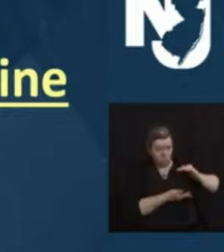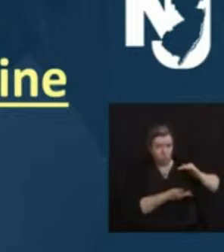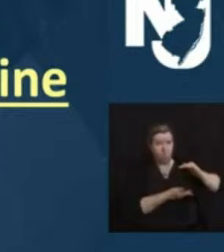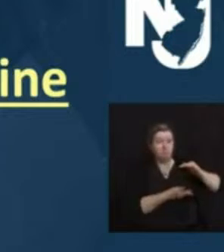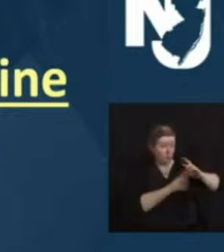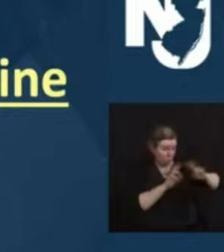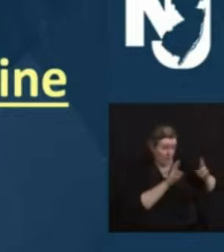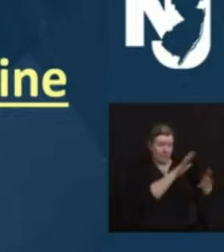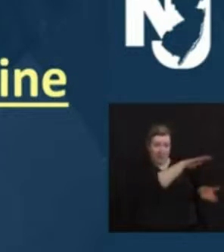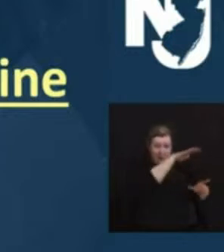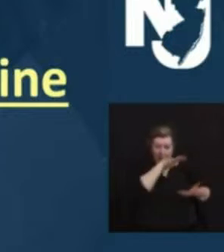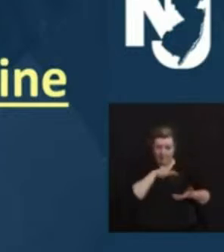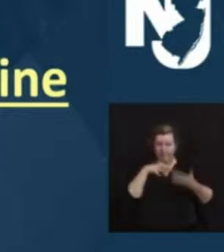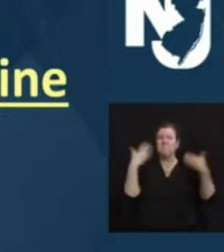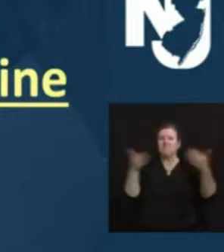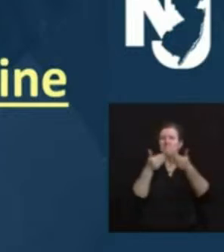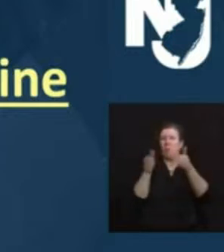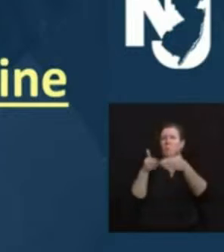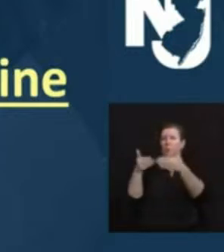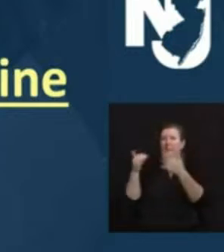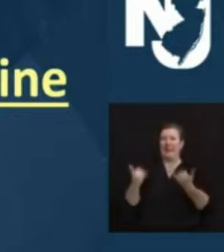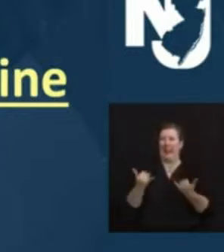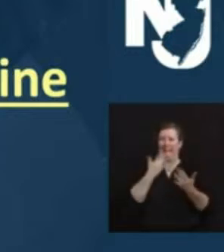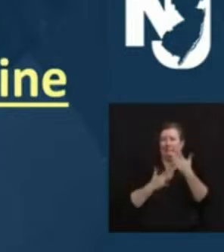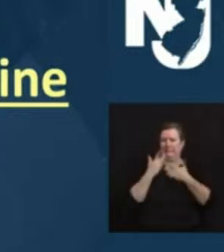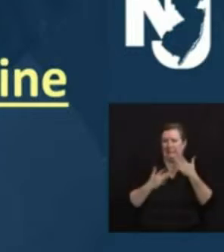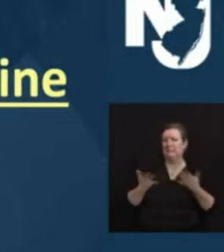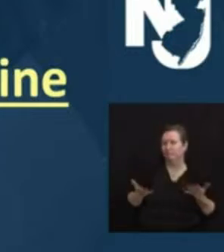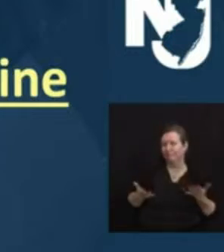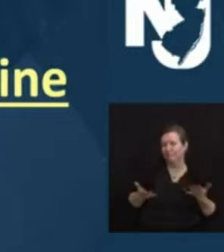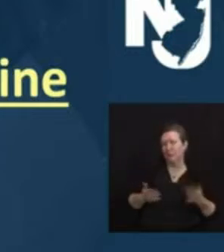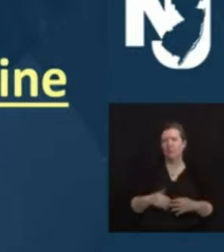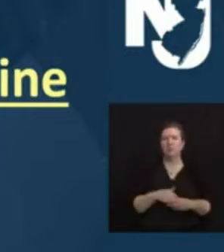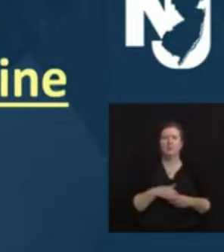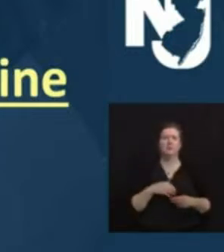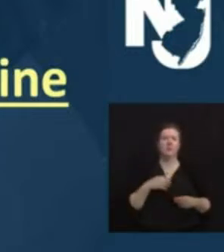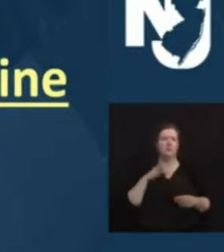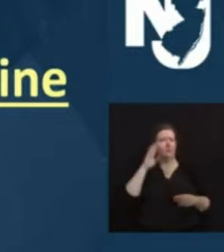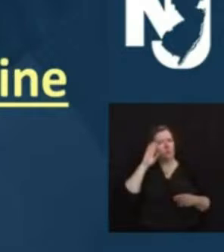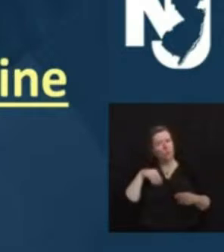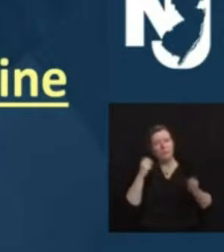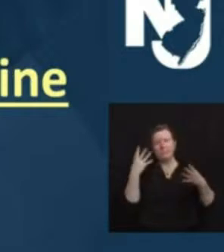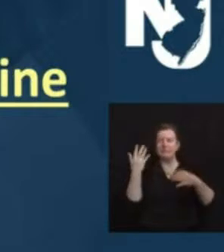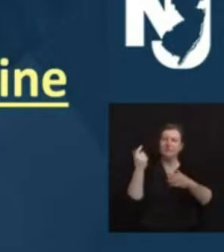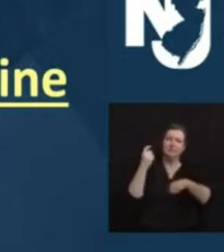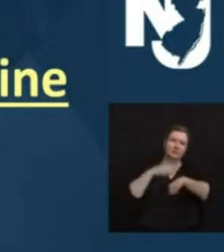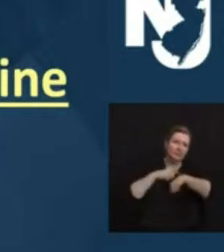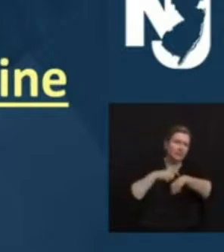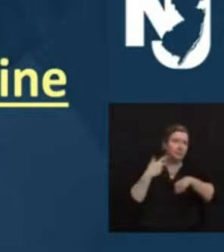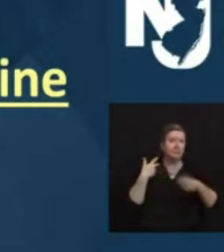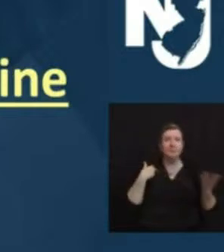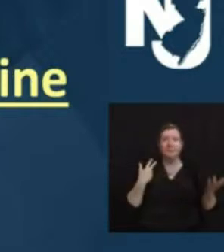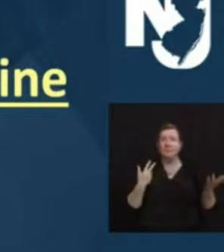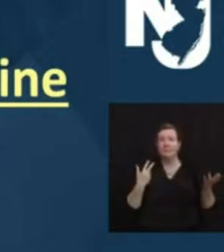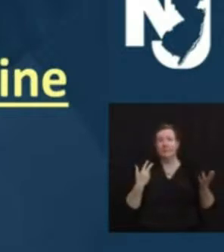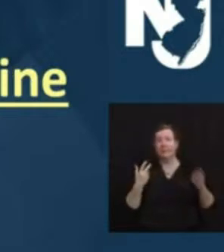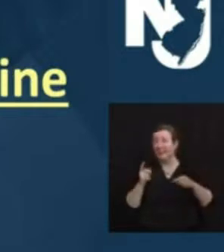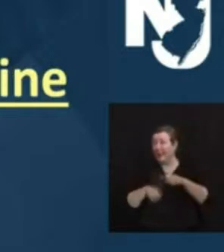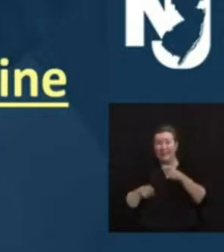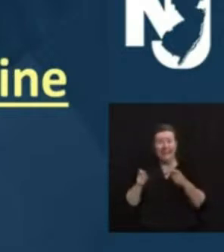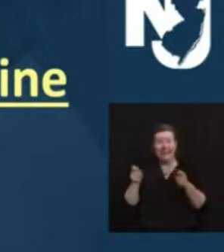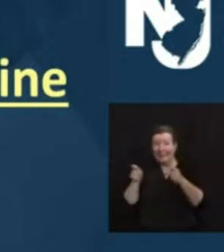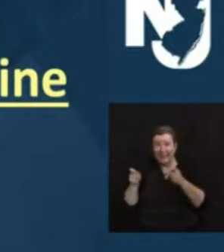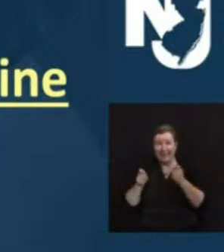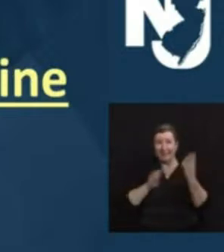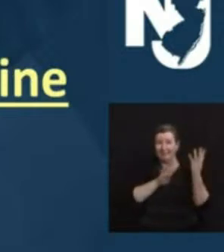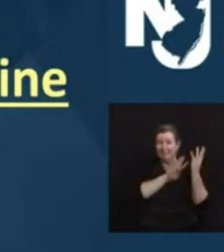more appointments. As we've said many times before here, this is not a matter of capacity. We have purpose-built a